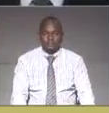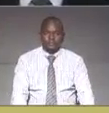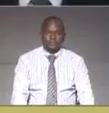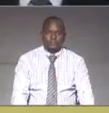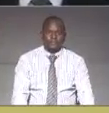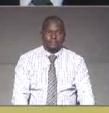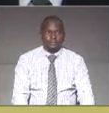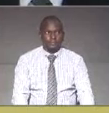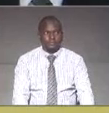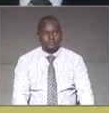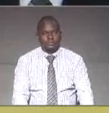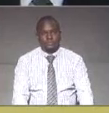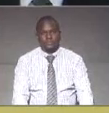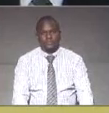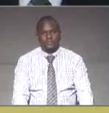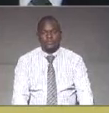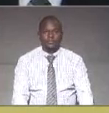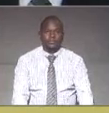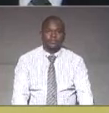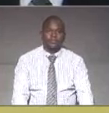sorrow like sea